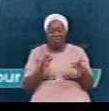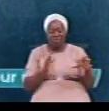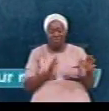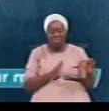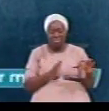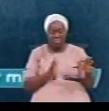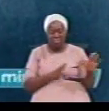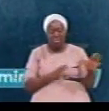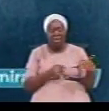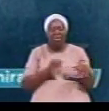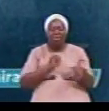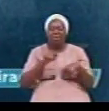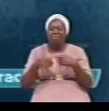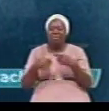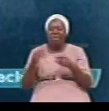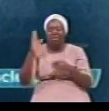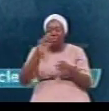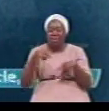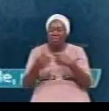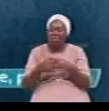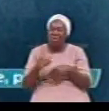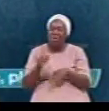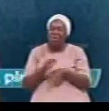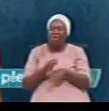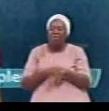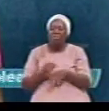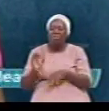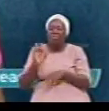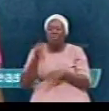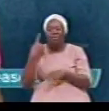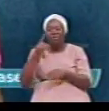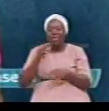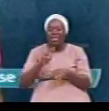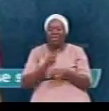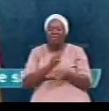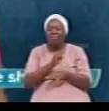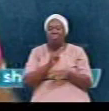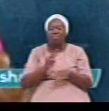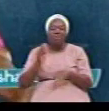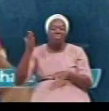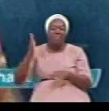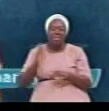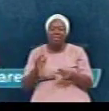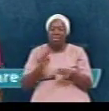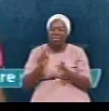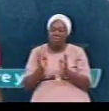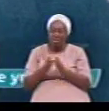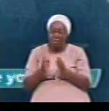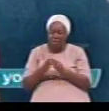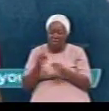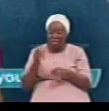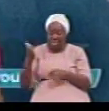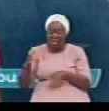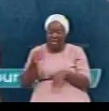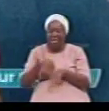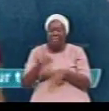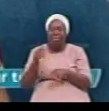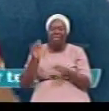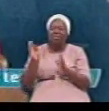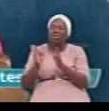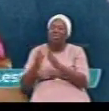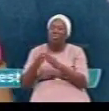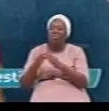So on Friday, when we went for the minister's conference, brethren, that's where I received my miracle, right there at the minister's conference. When